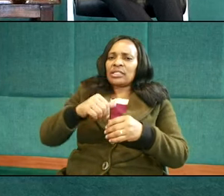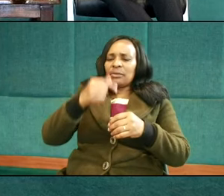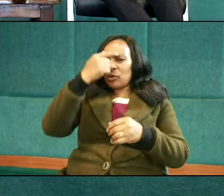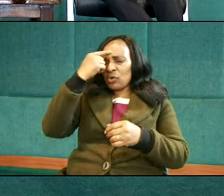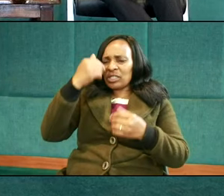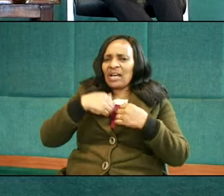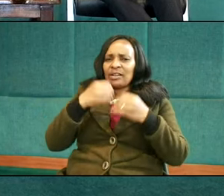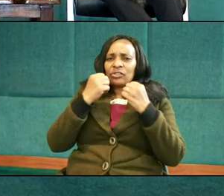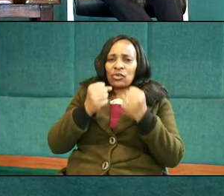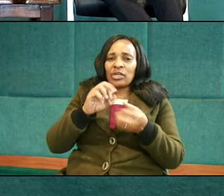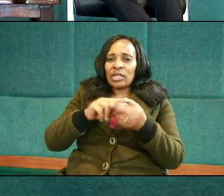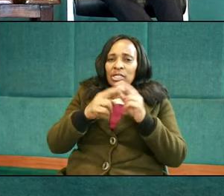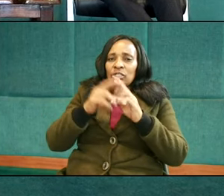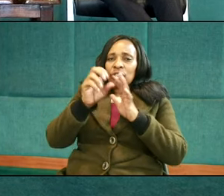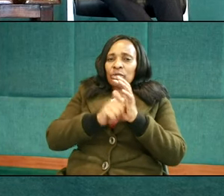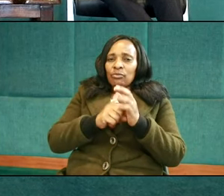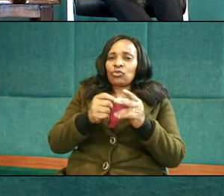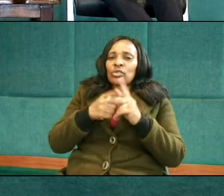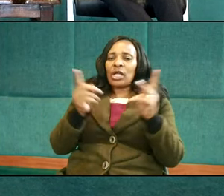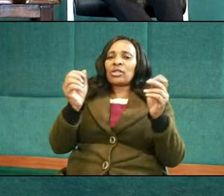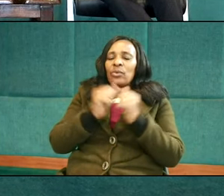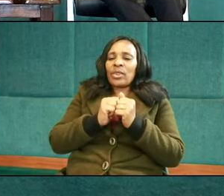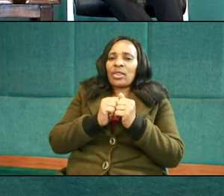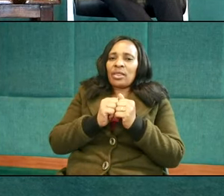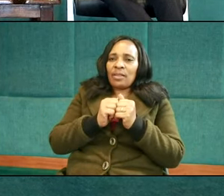strong relationship with Him to begin with.